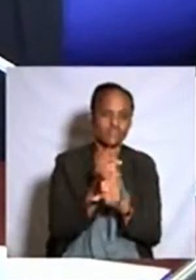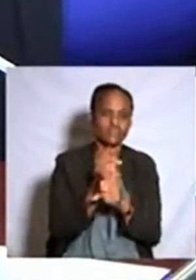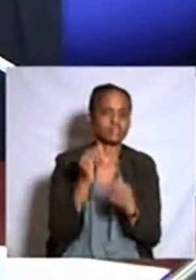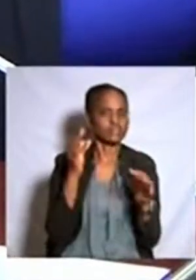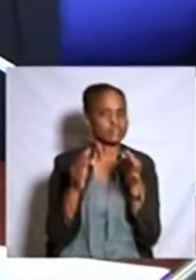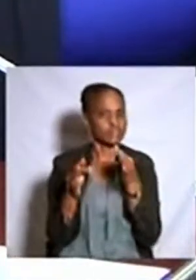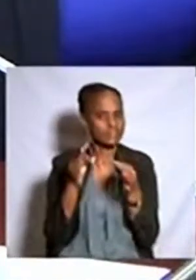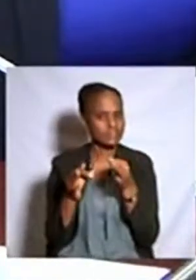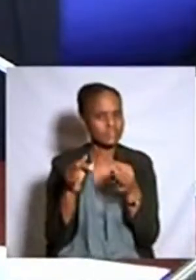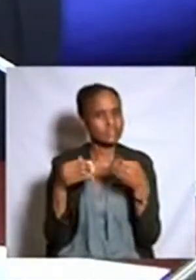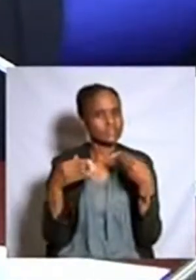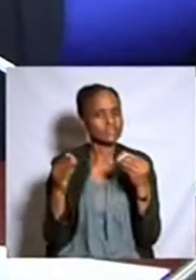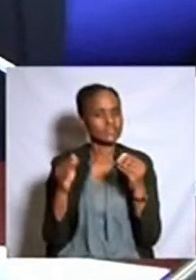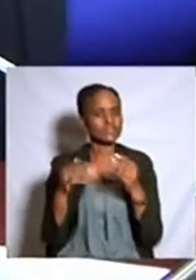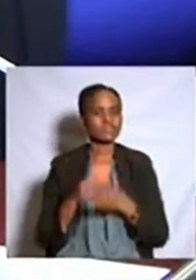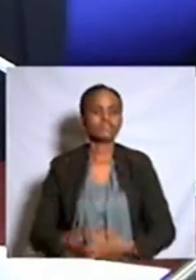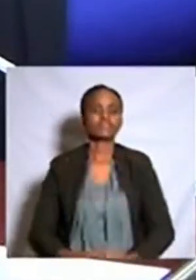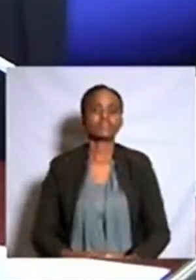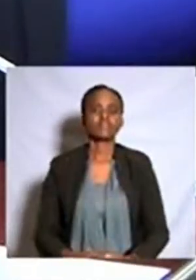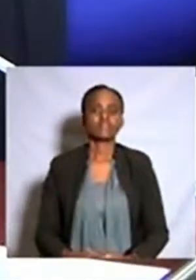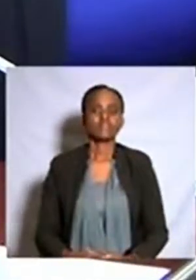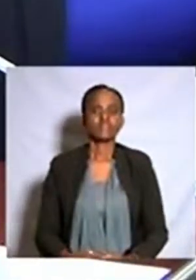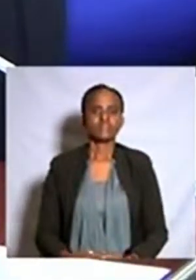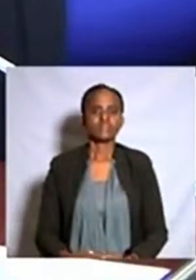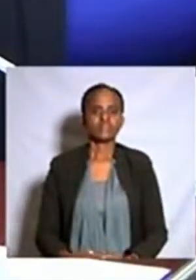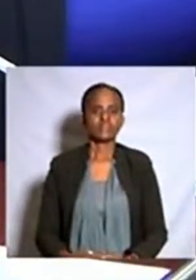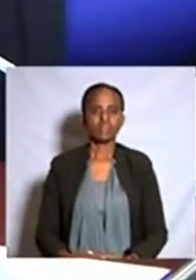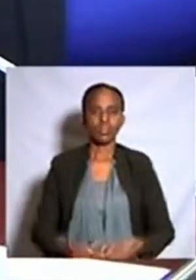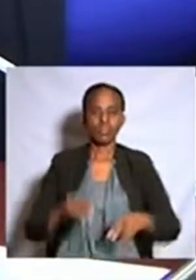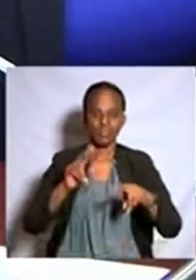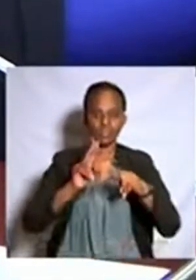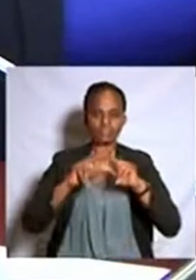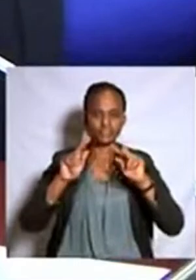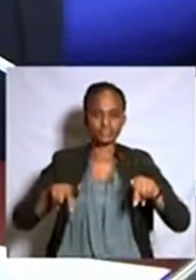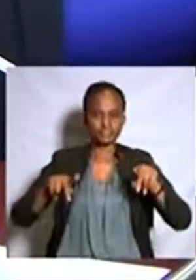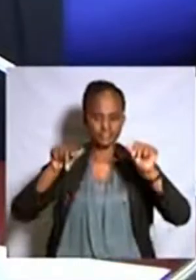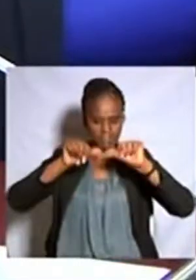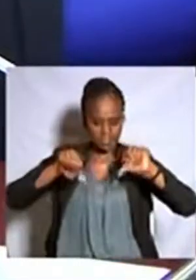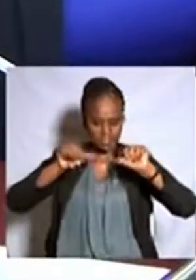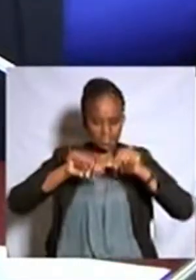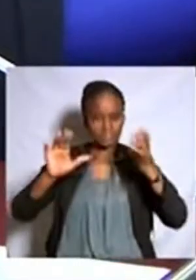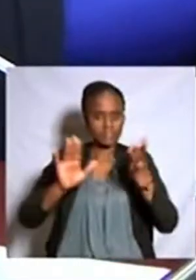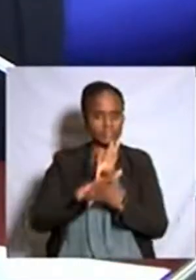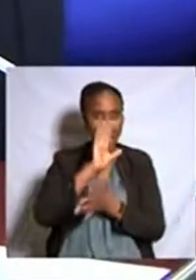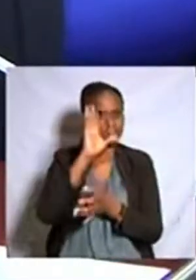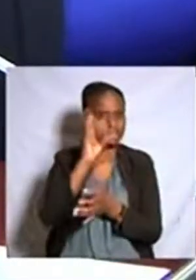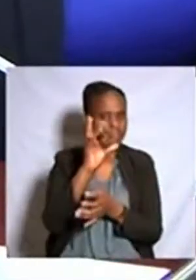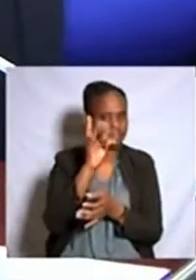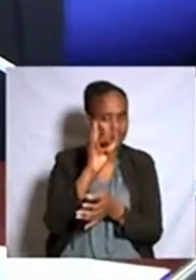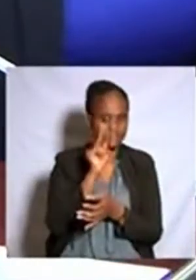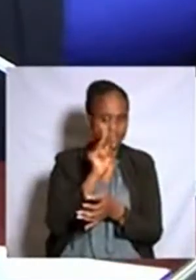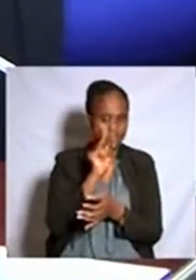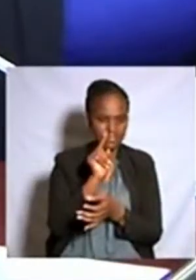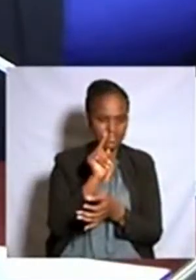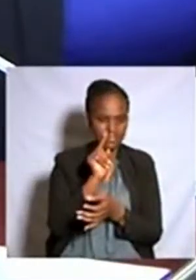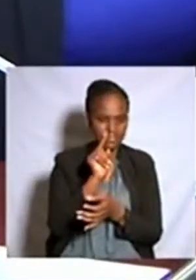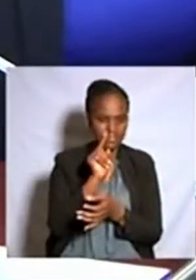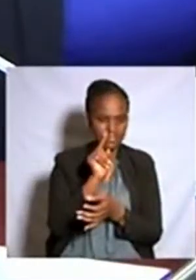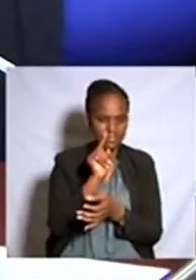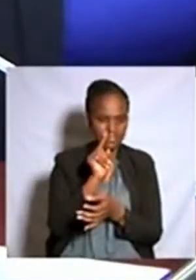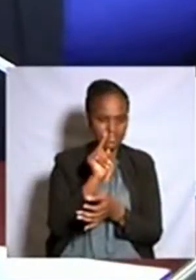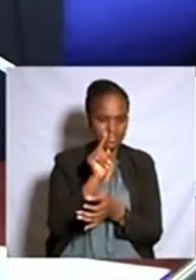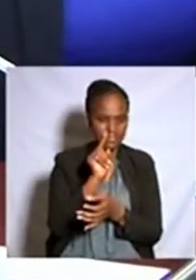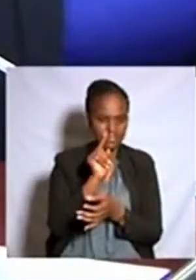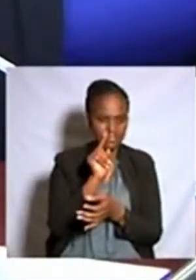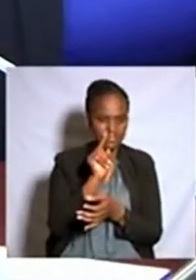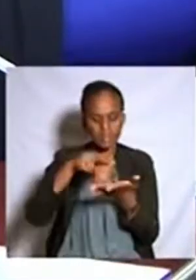order to sell. Chair, the next audit query is on same page 16. This is loss of